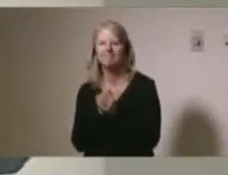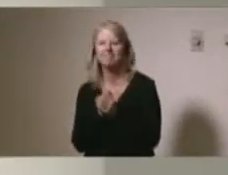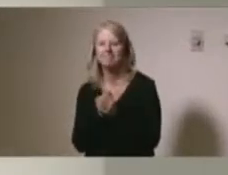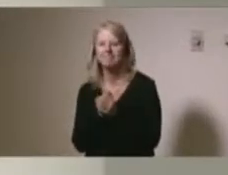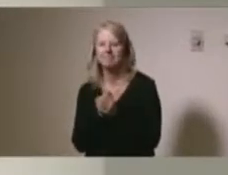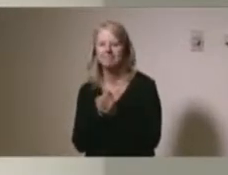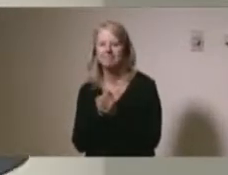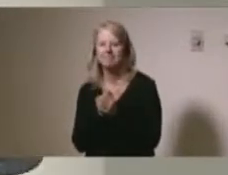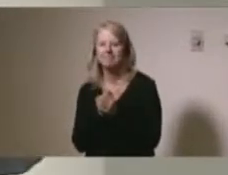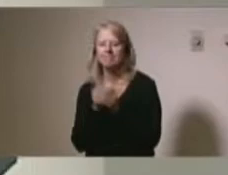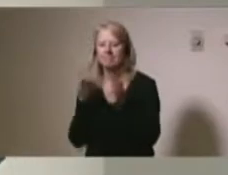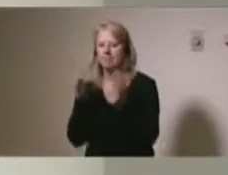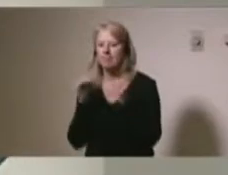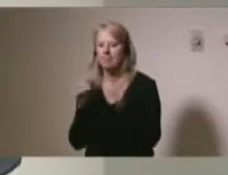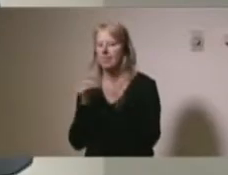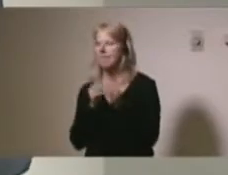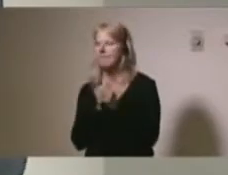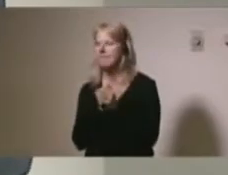Now,